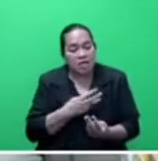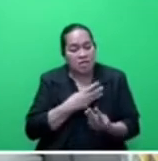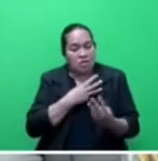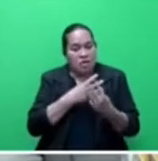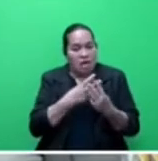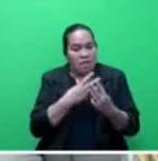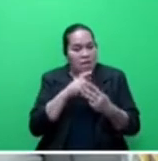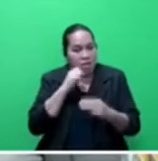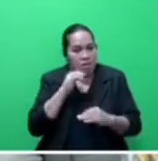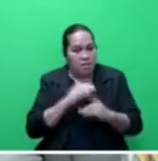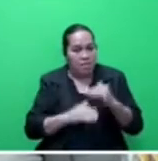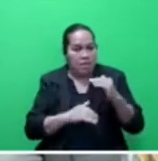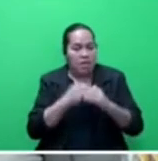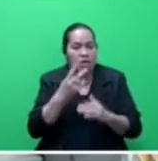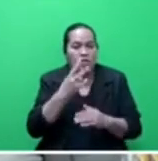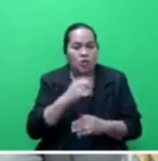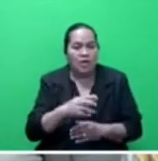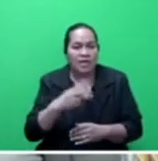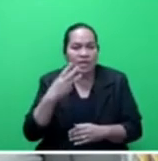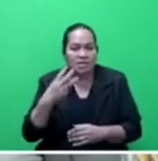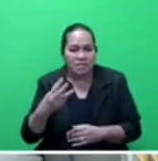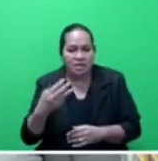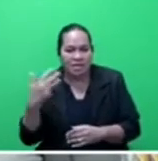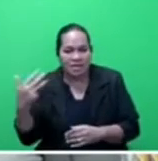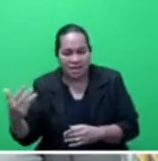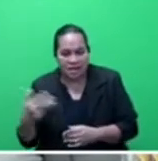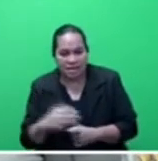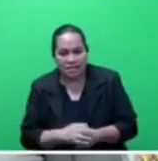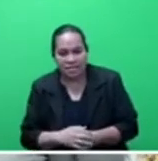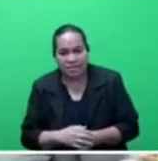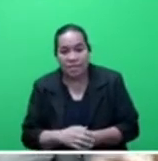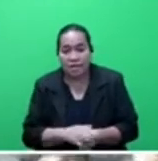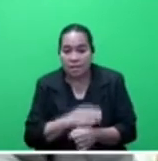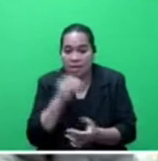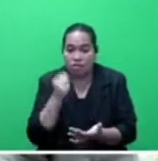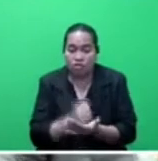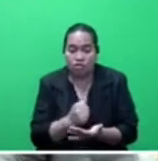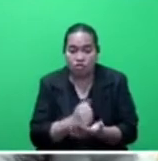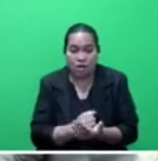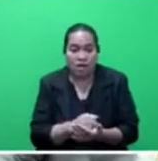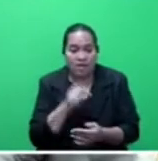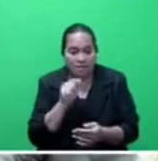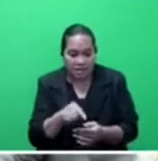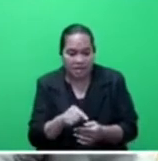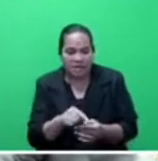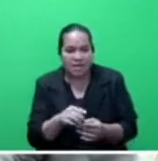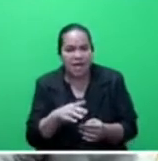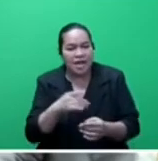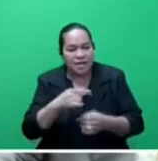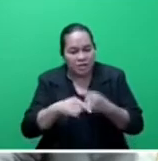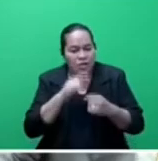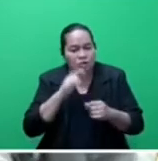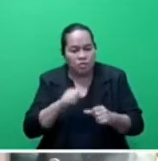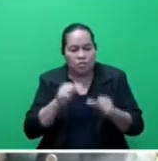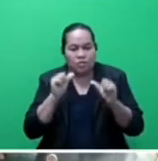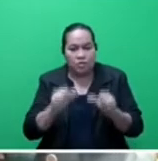repeal 23(9) and ensure the credit offset mechanism is maintained to protect revenue.